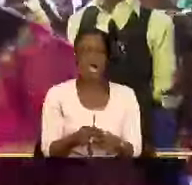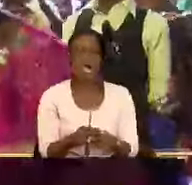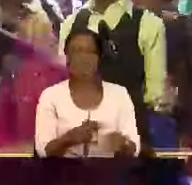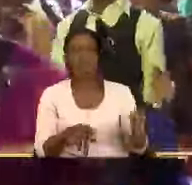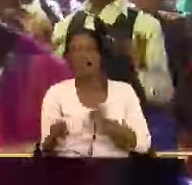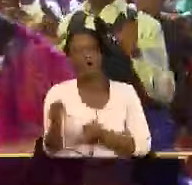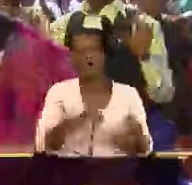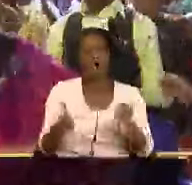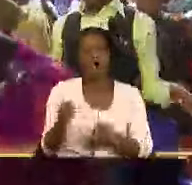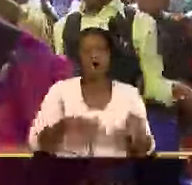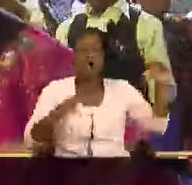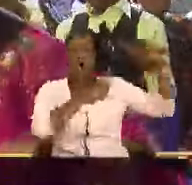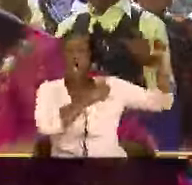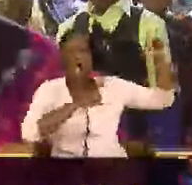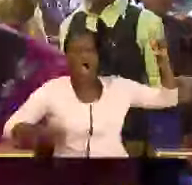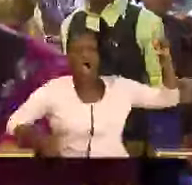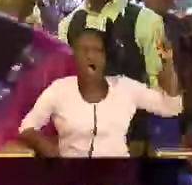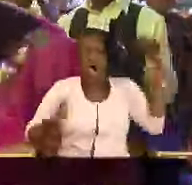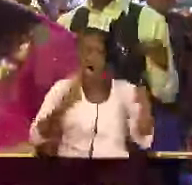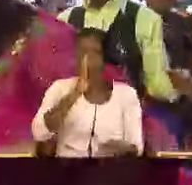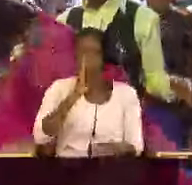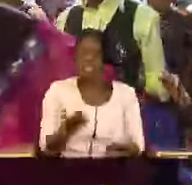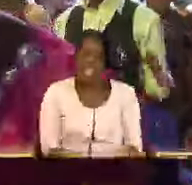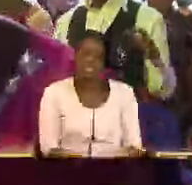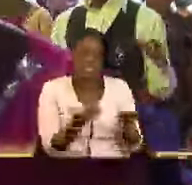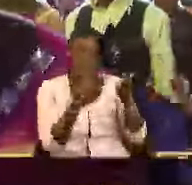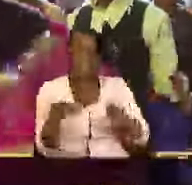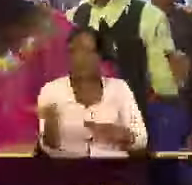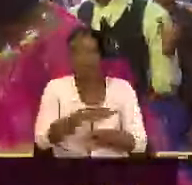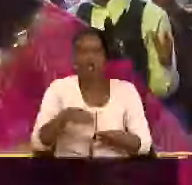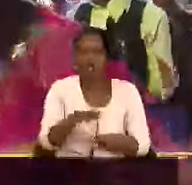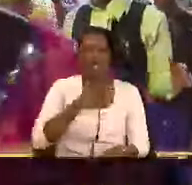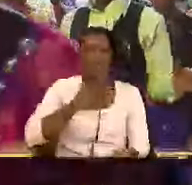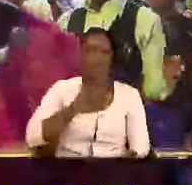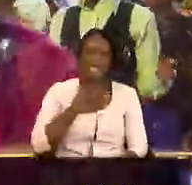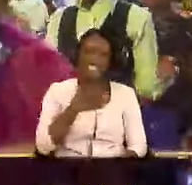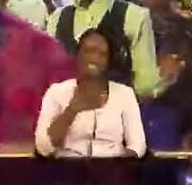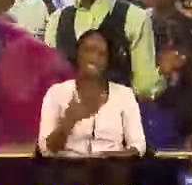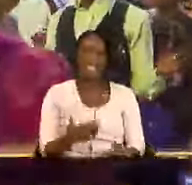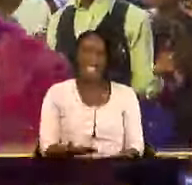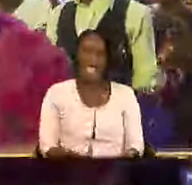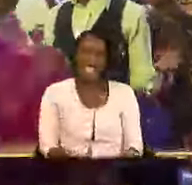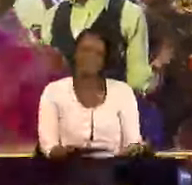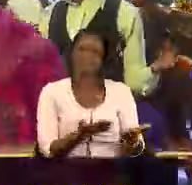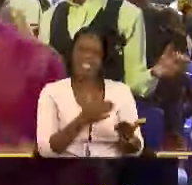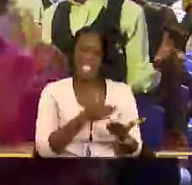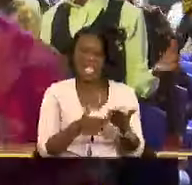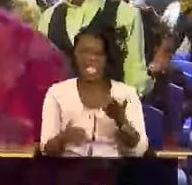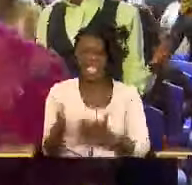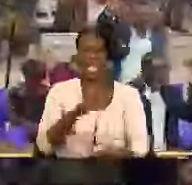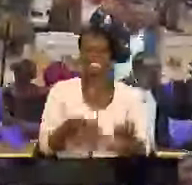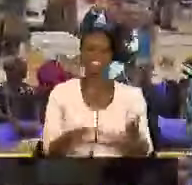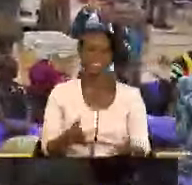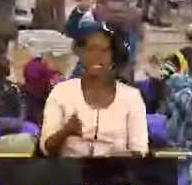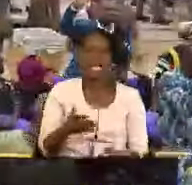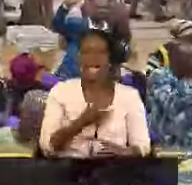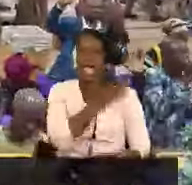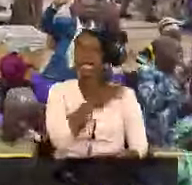Jesus Oh Lord be exalted over all my